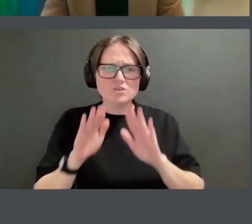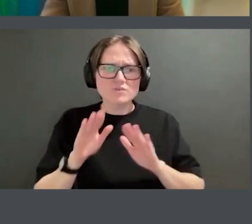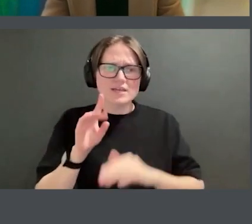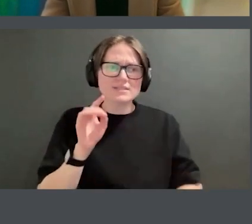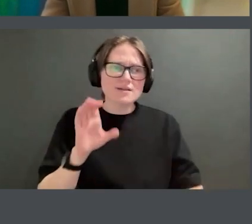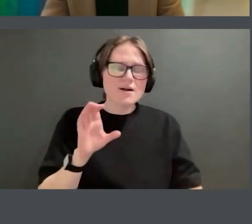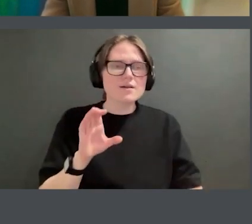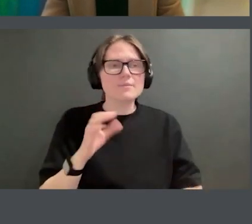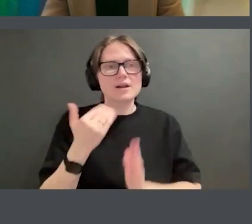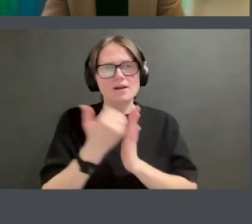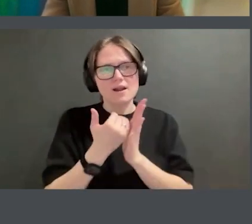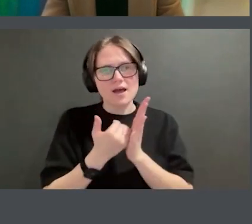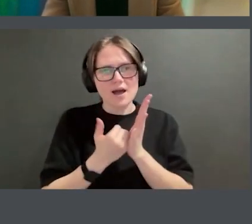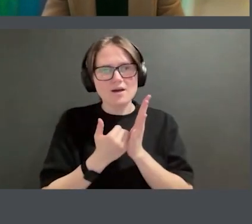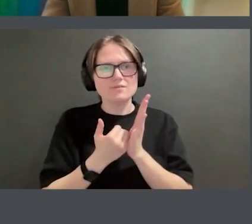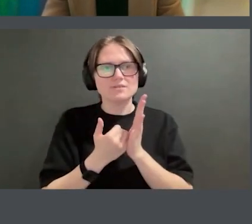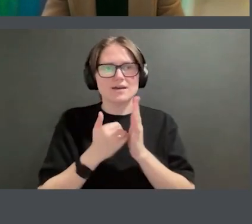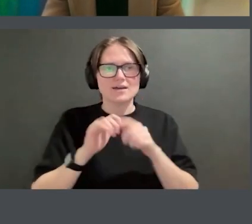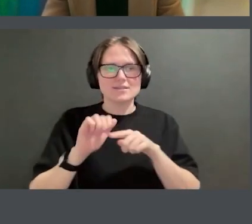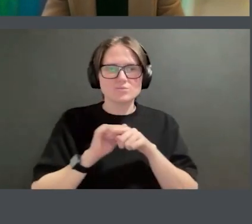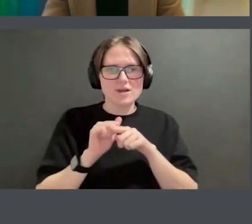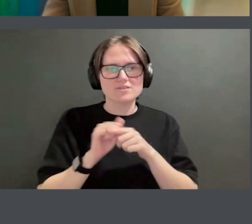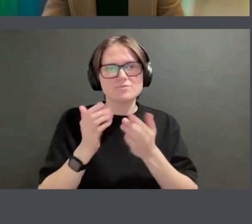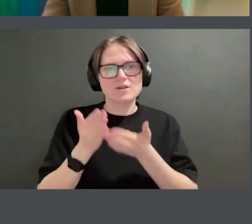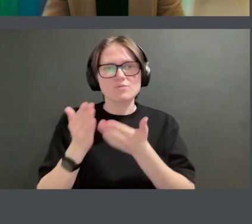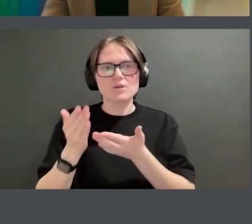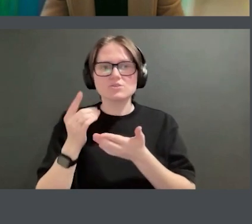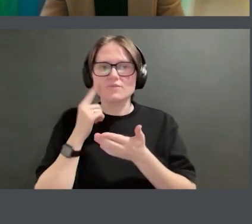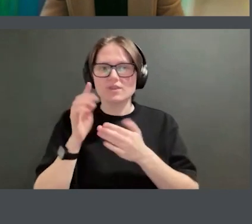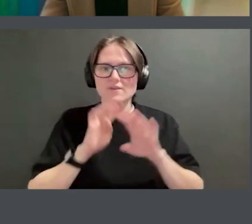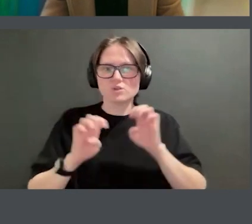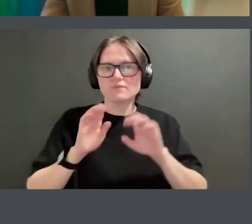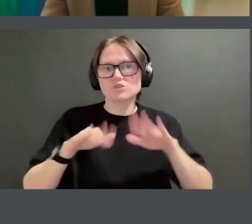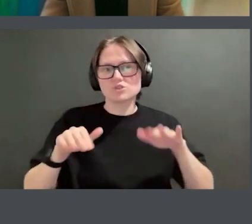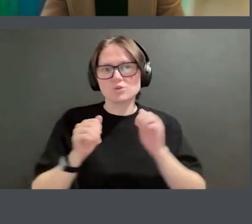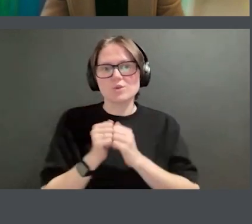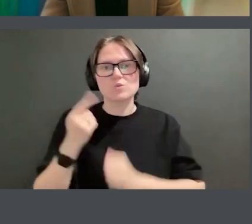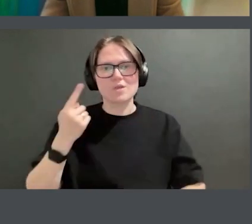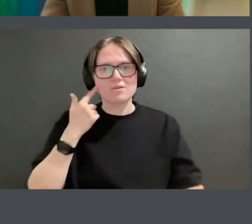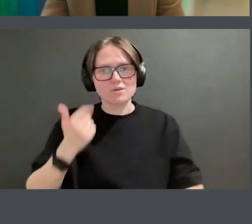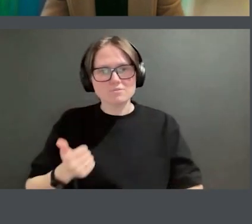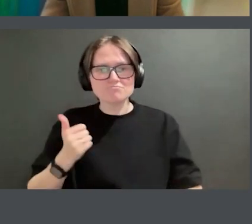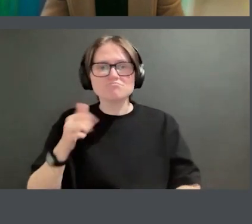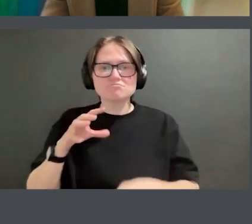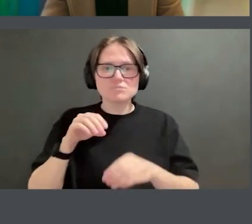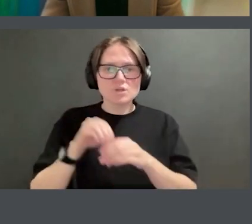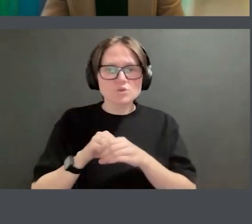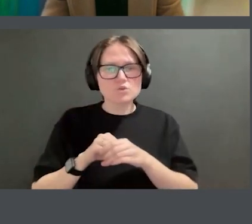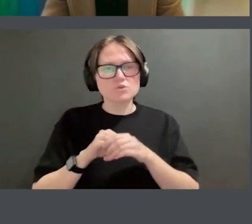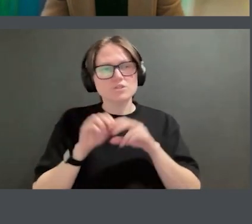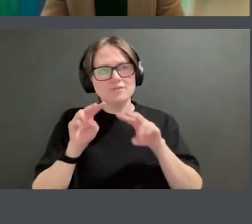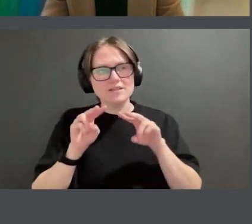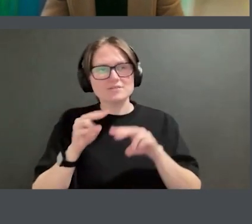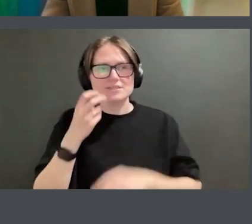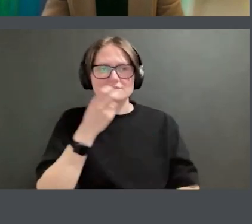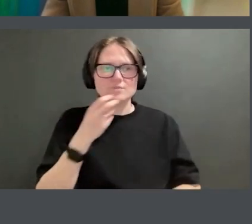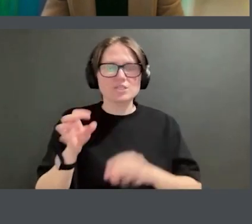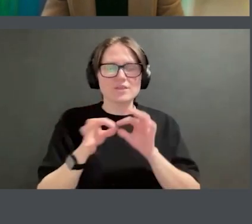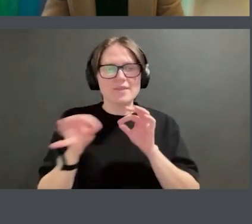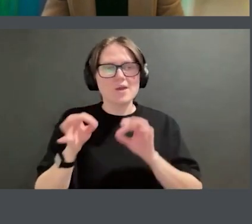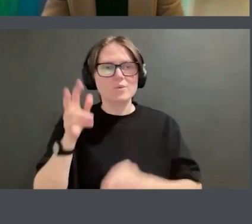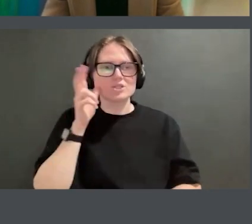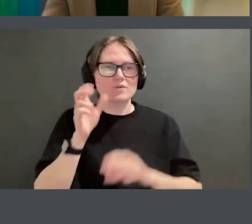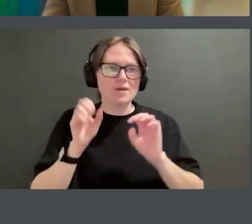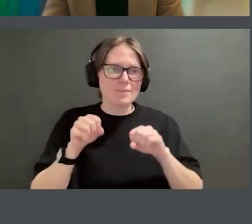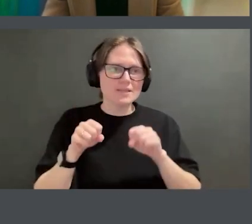practice recommendations for the evaluation of children with unilateral hearing loss, which includes surveillance of speech and language and hearing abilities,